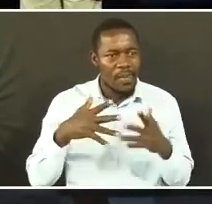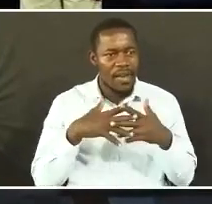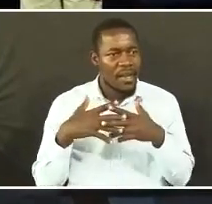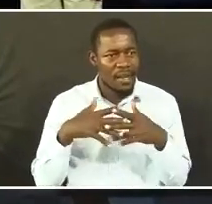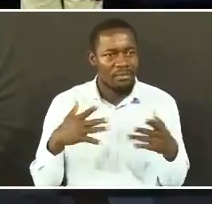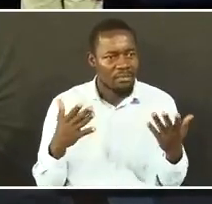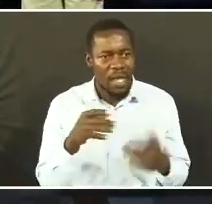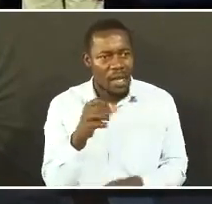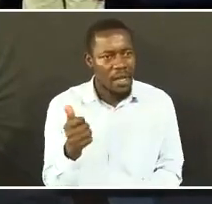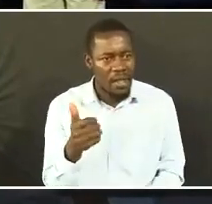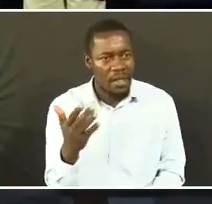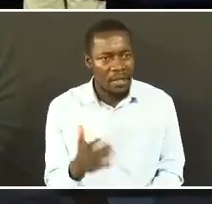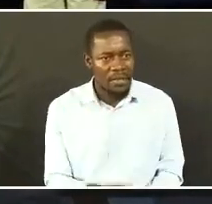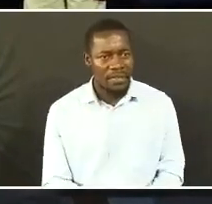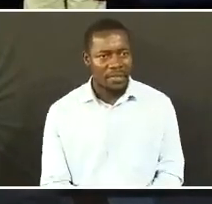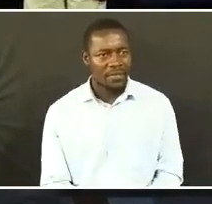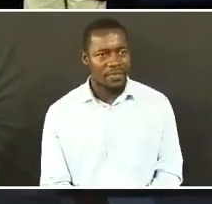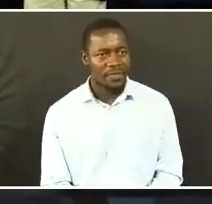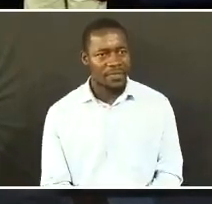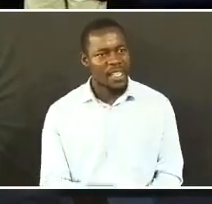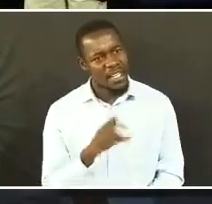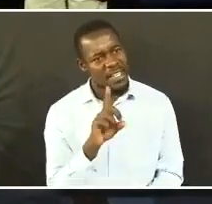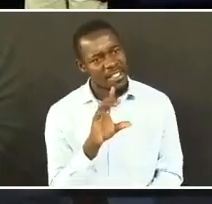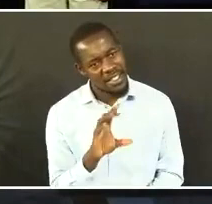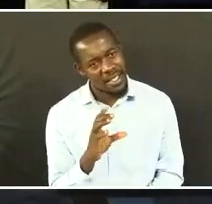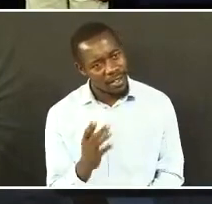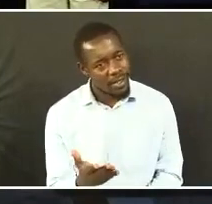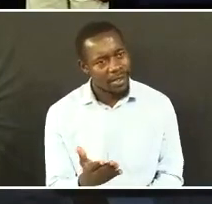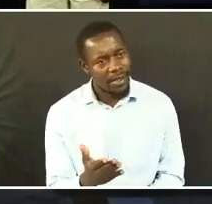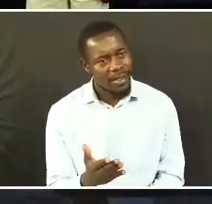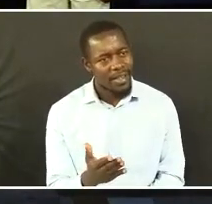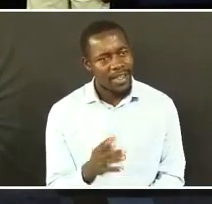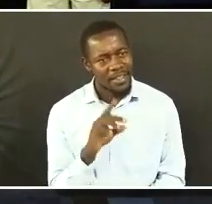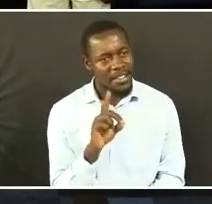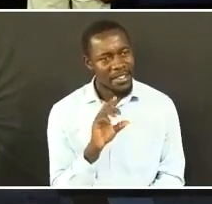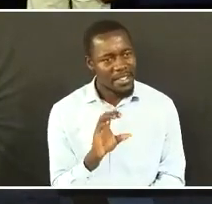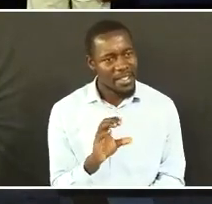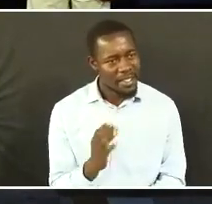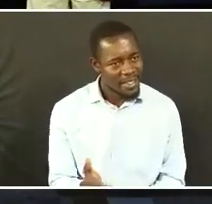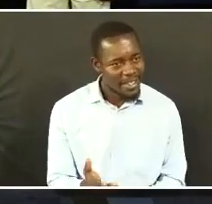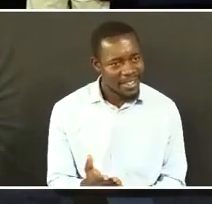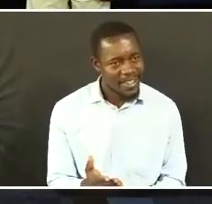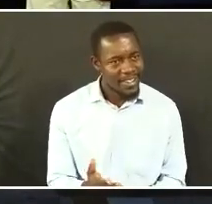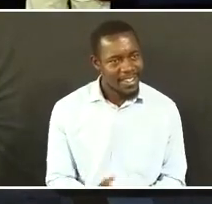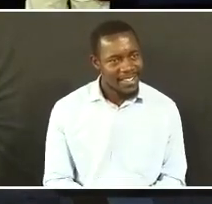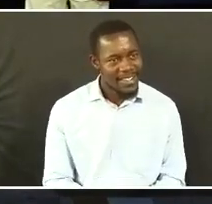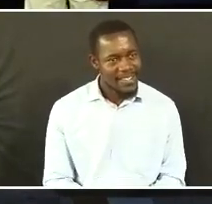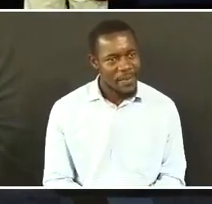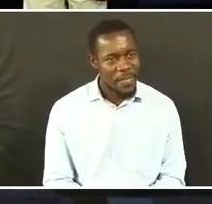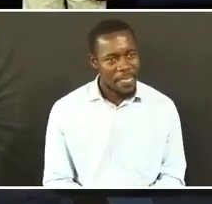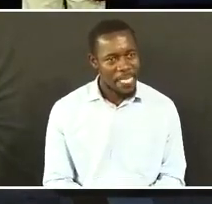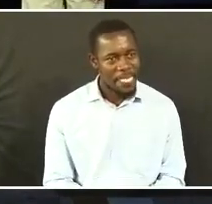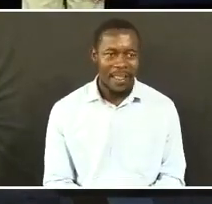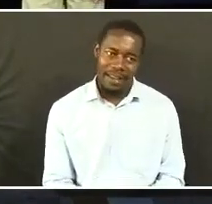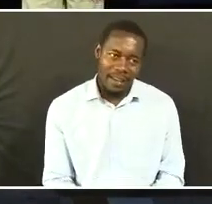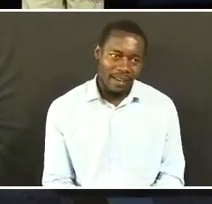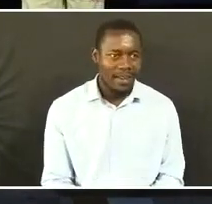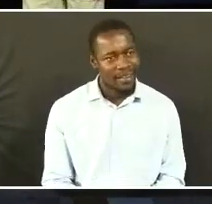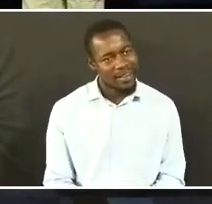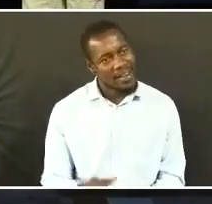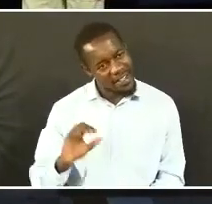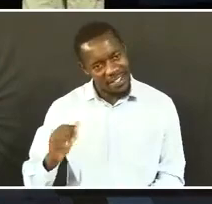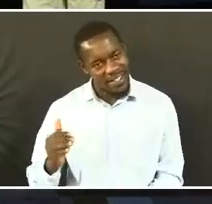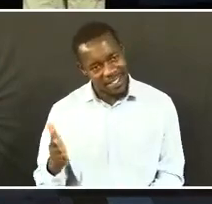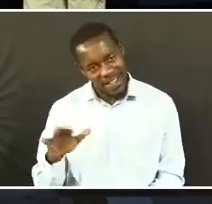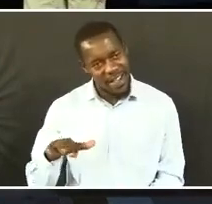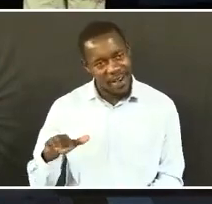Anybody, children? Or any child in the congregation who is feeling sufficiently moved by this story?